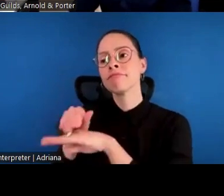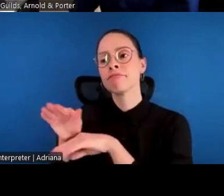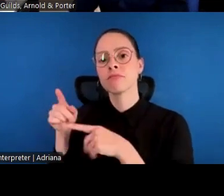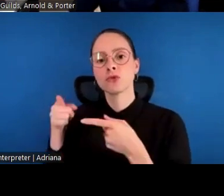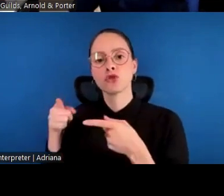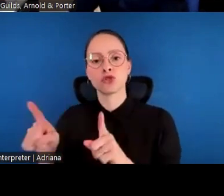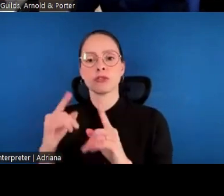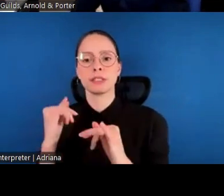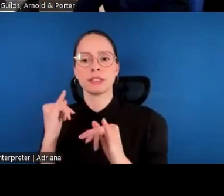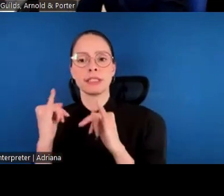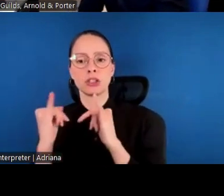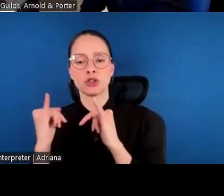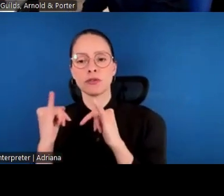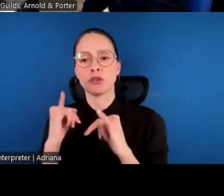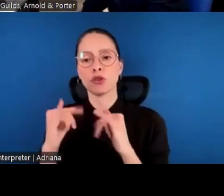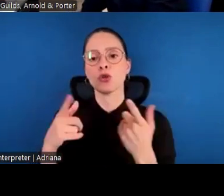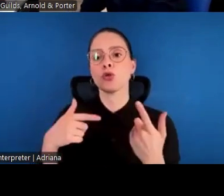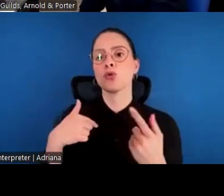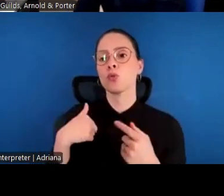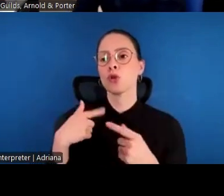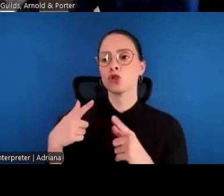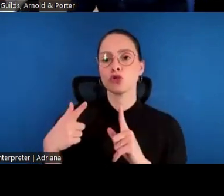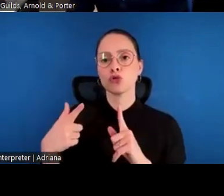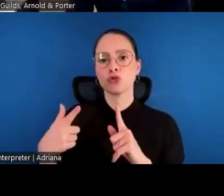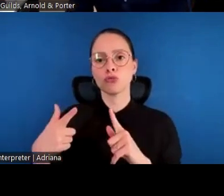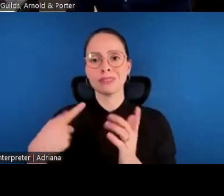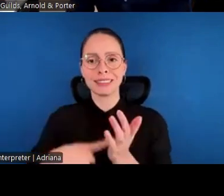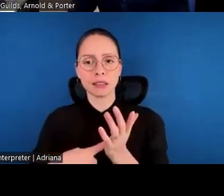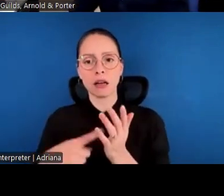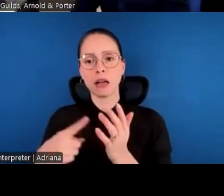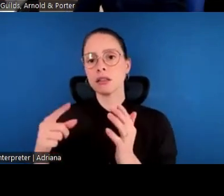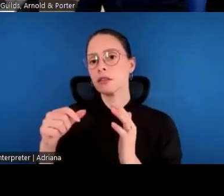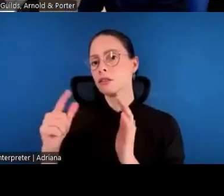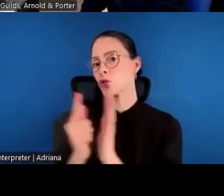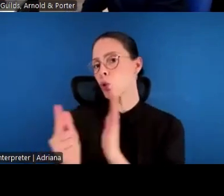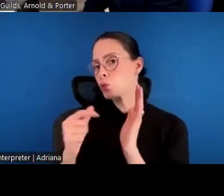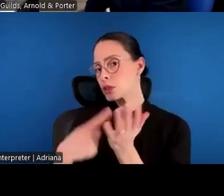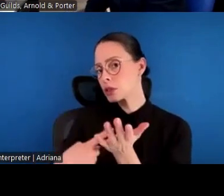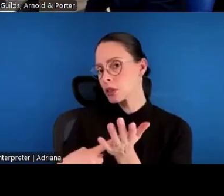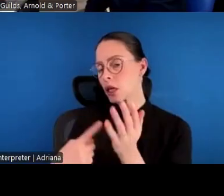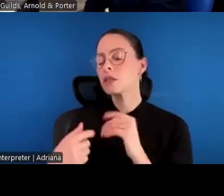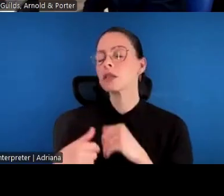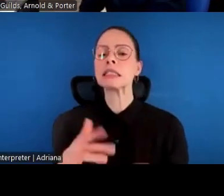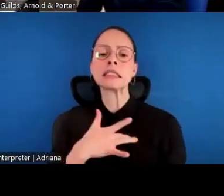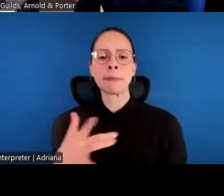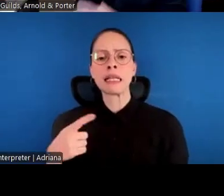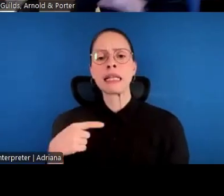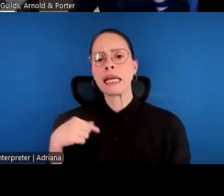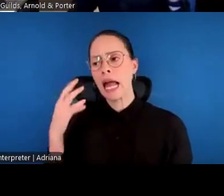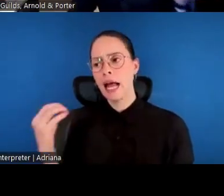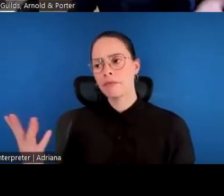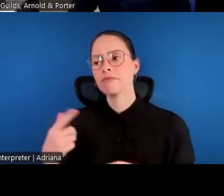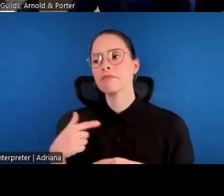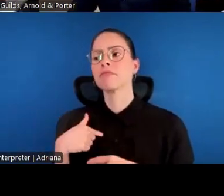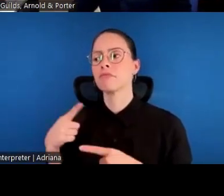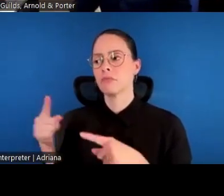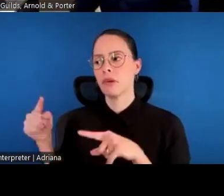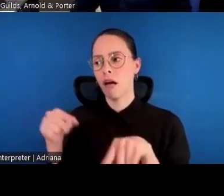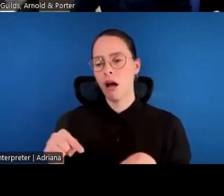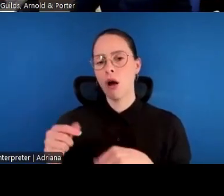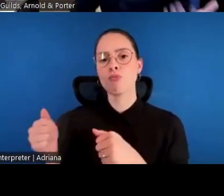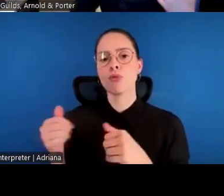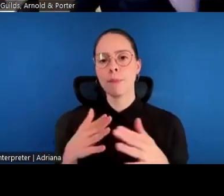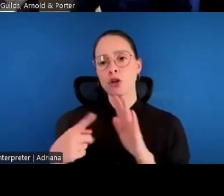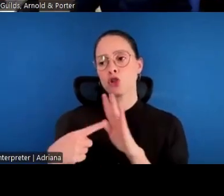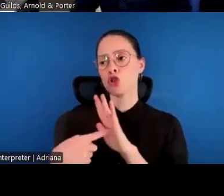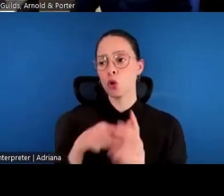don't bring, what you turn over and the like. Bottom line is I typically tell my clients to come prepared to share specific